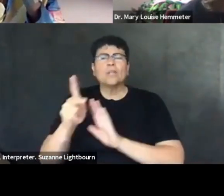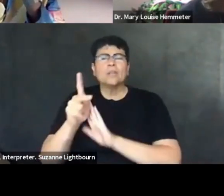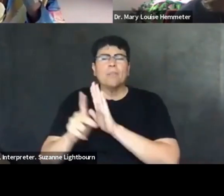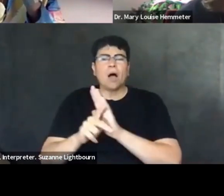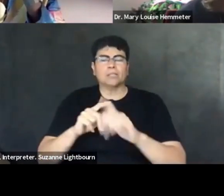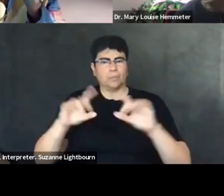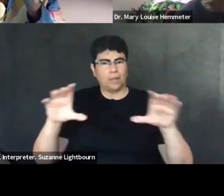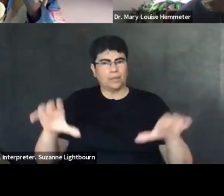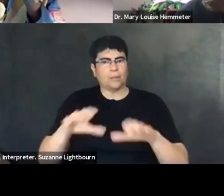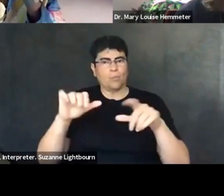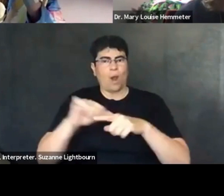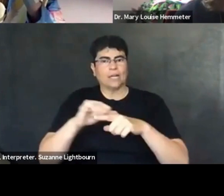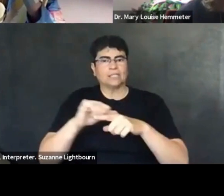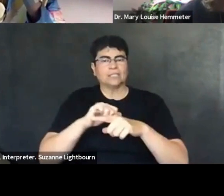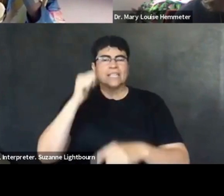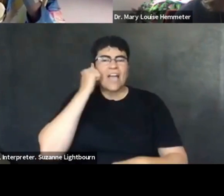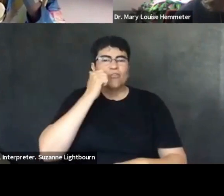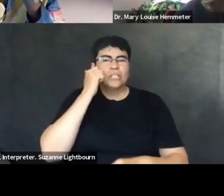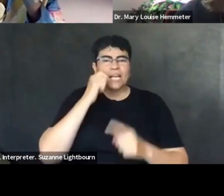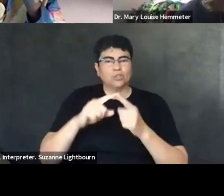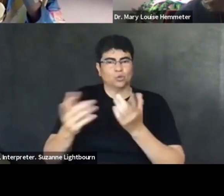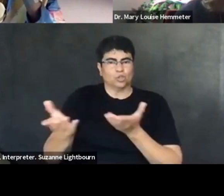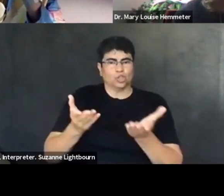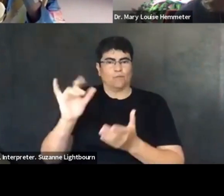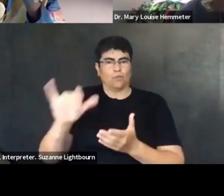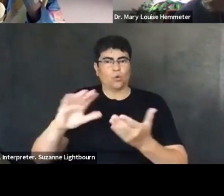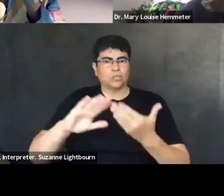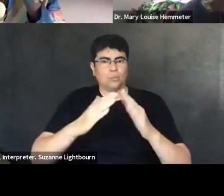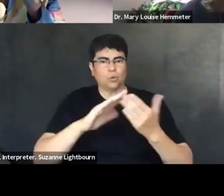practices every day in serving these communities.